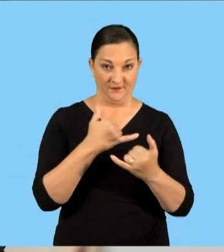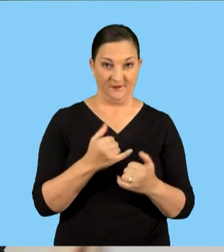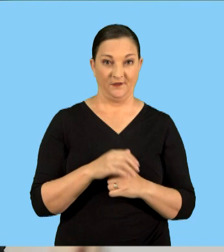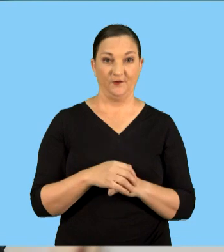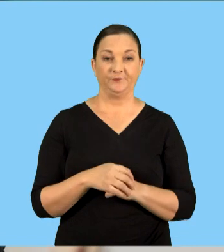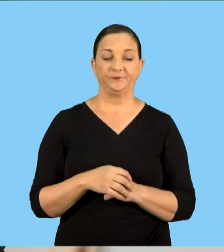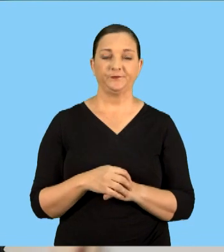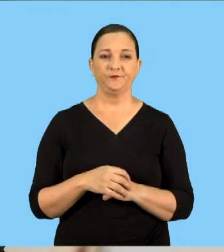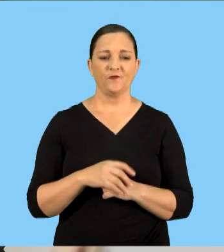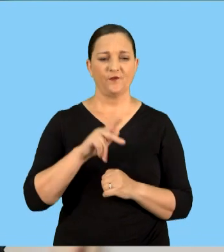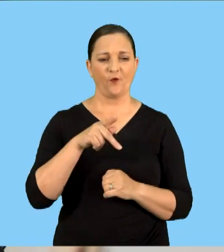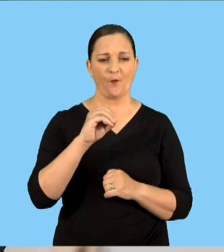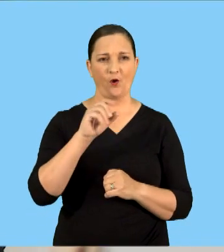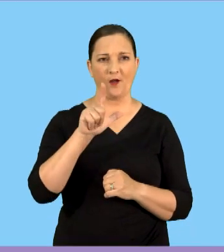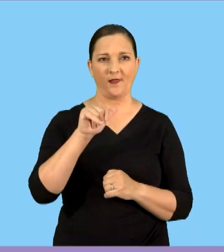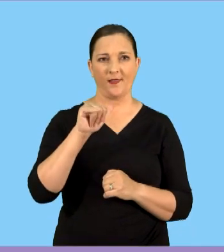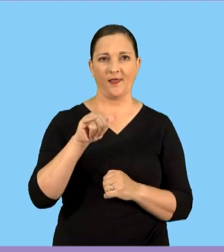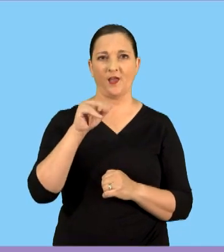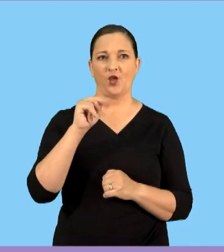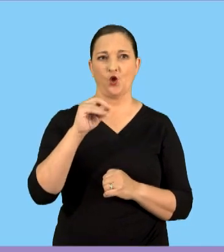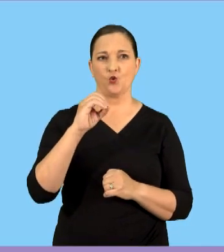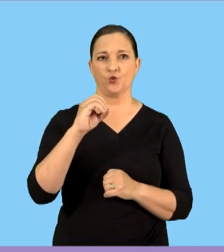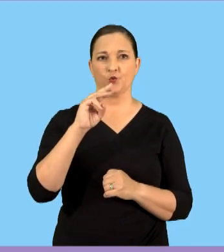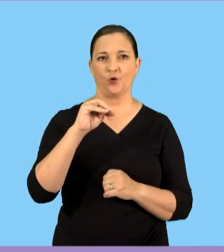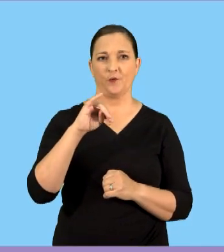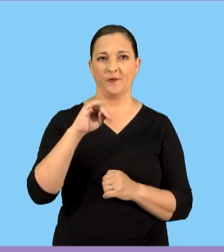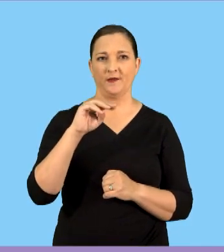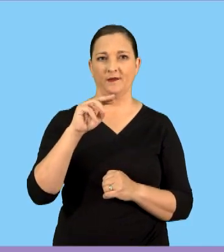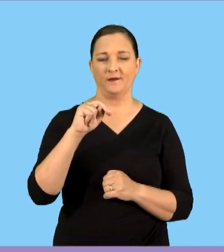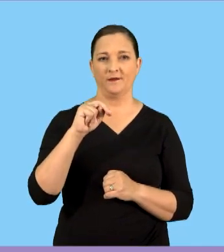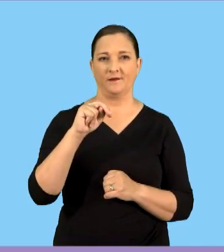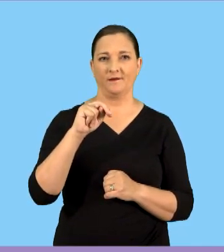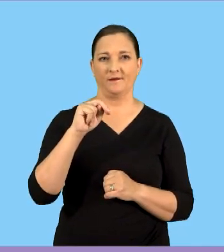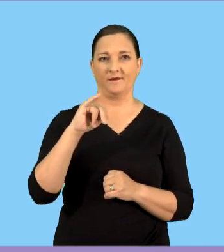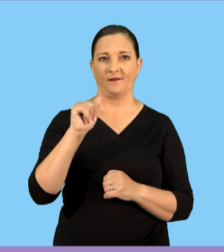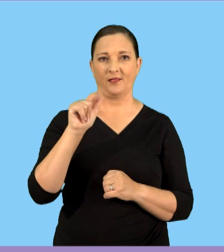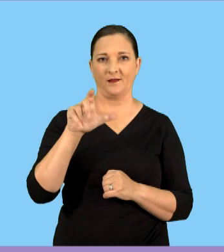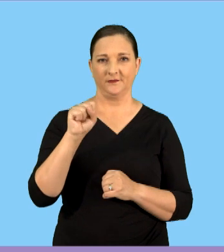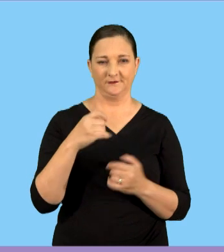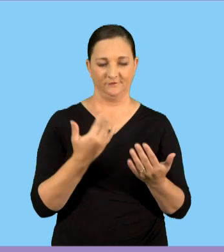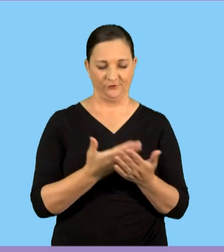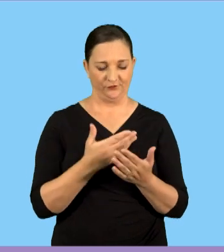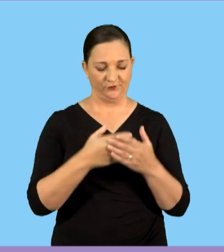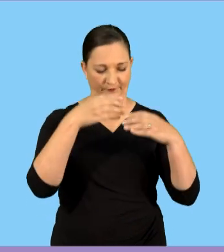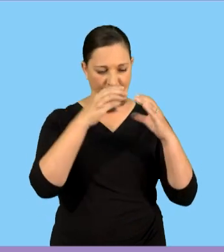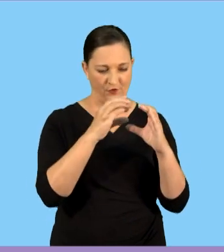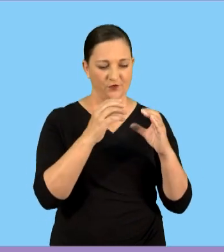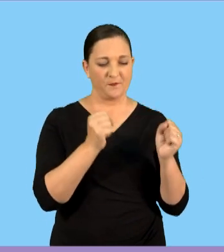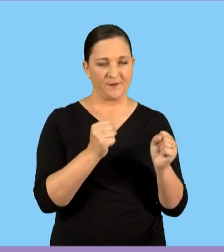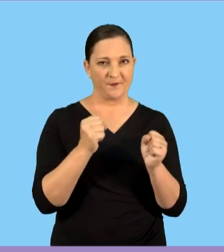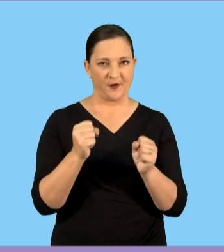of polynomials. We are going to start here with multiplication of monomials with constant